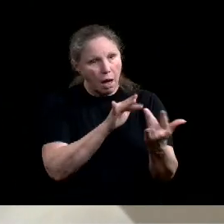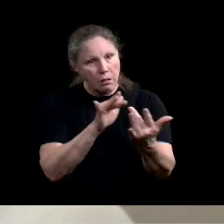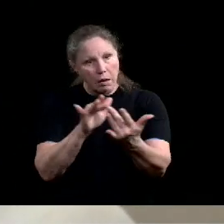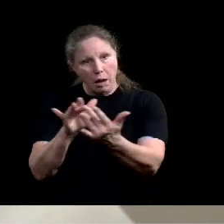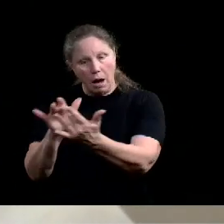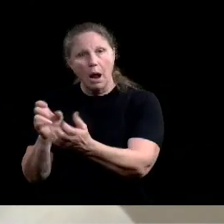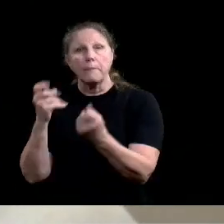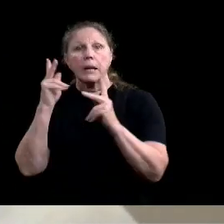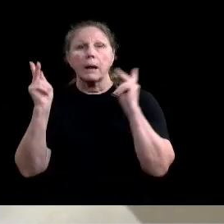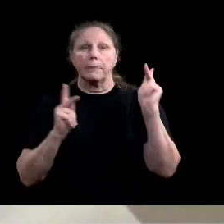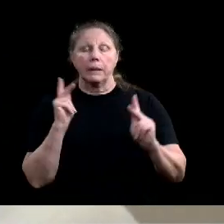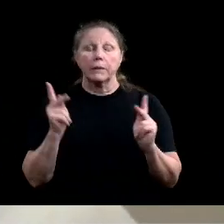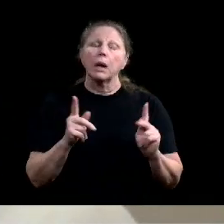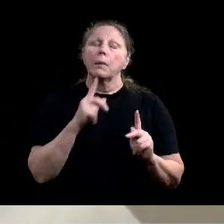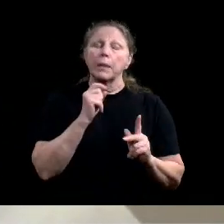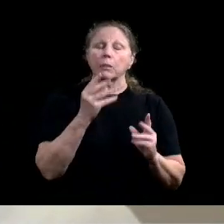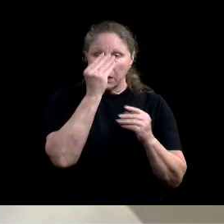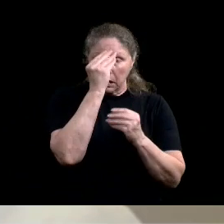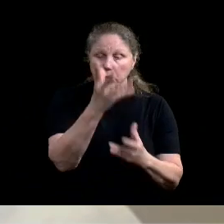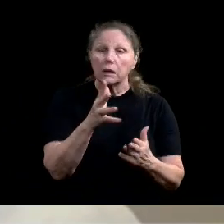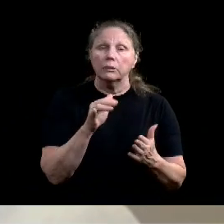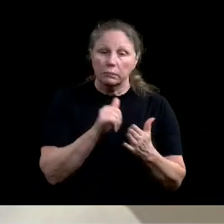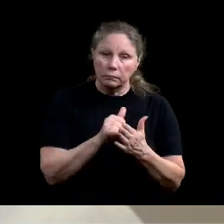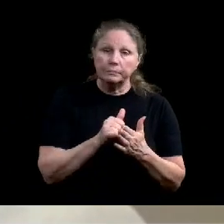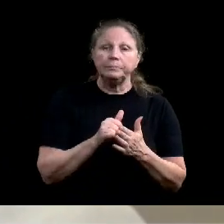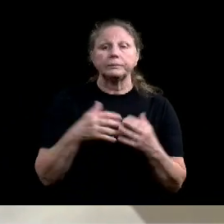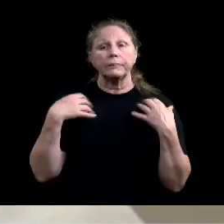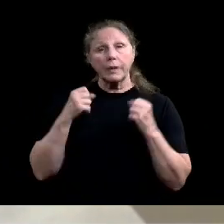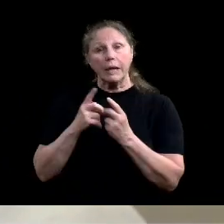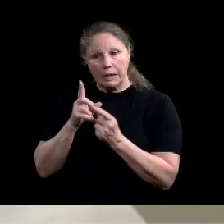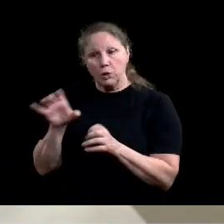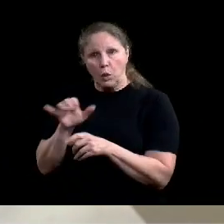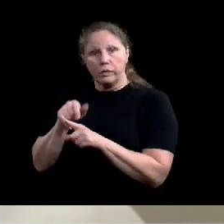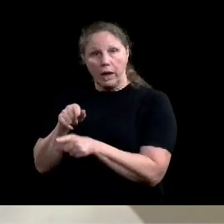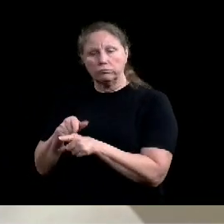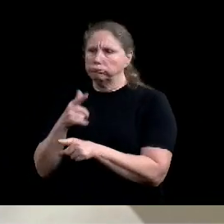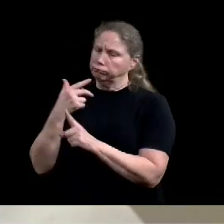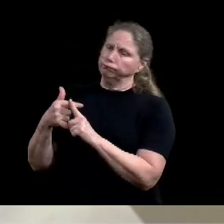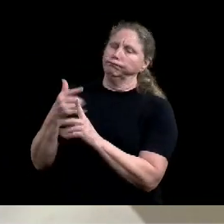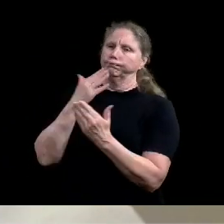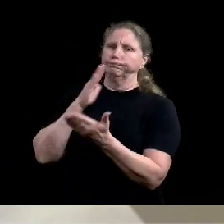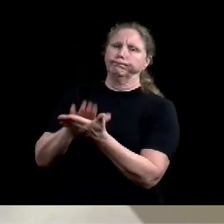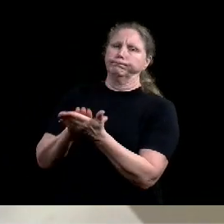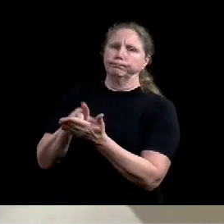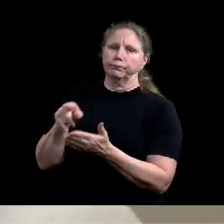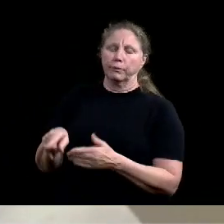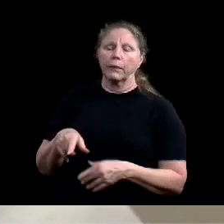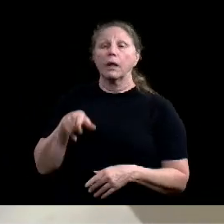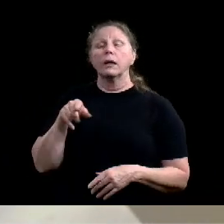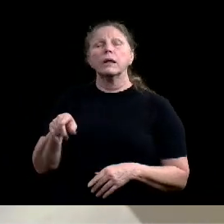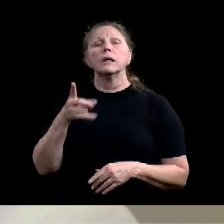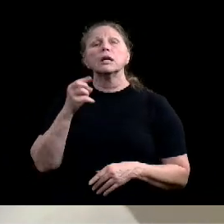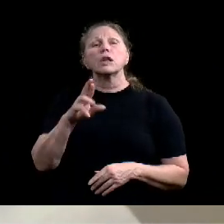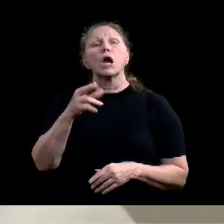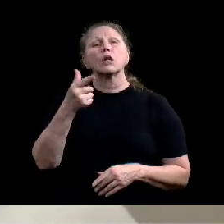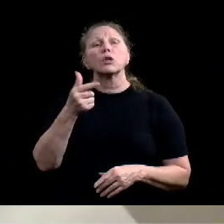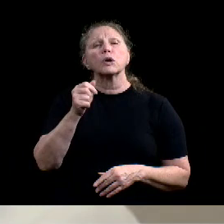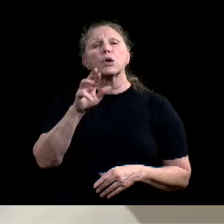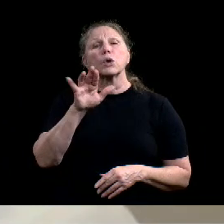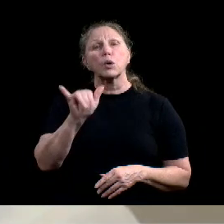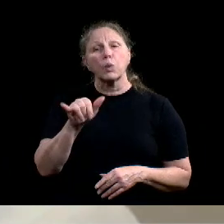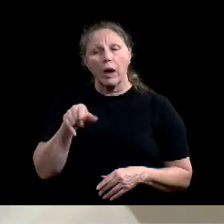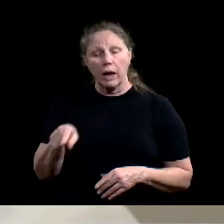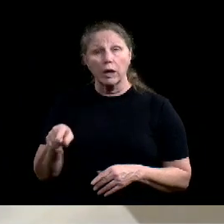health district is doing under the leadership of Dr. Gray, Betty Shaw, who's the senior epidemiologist.